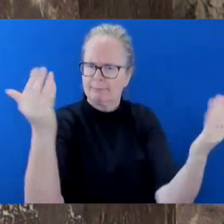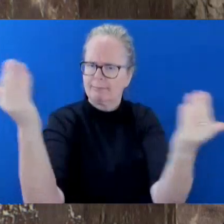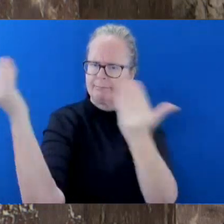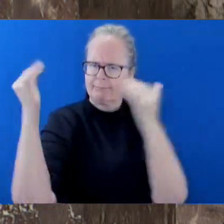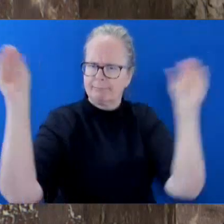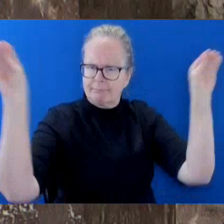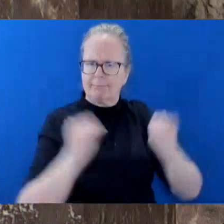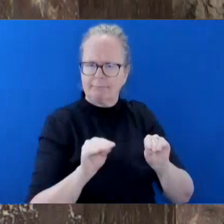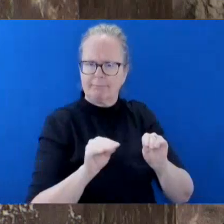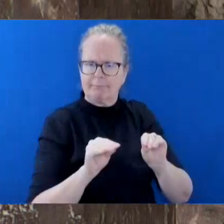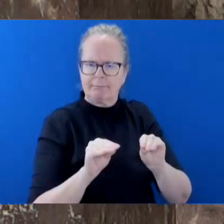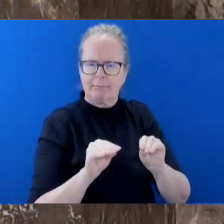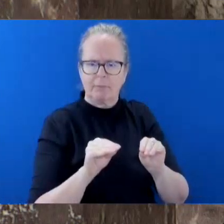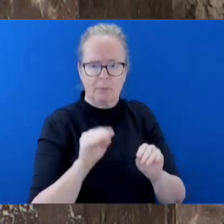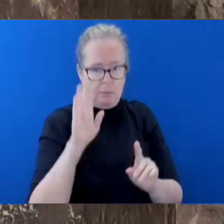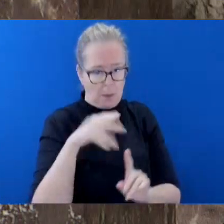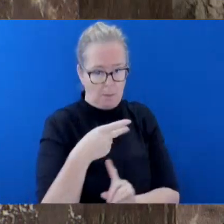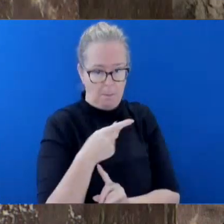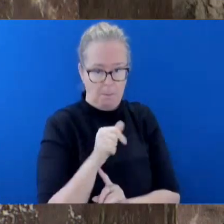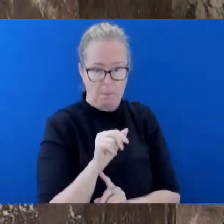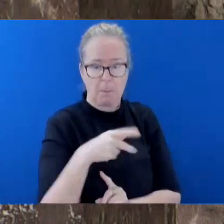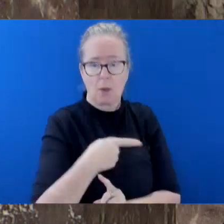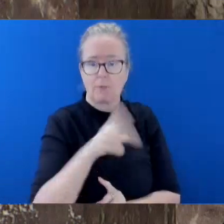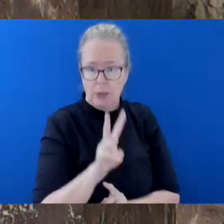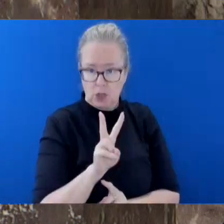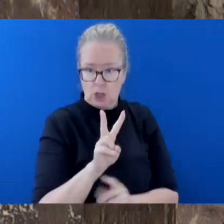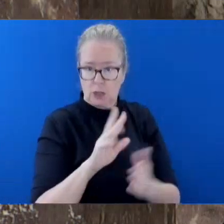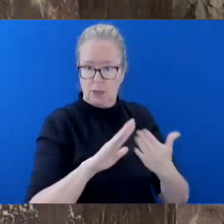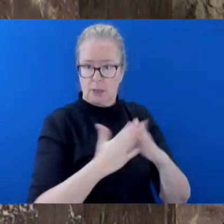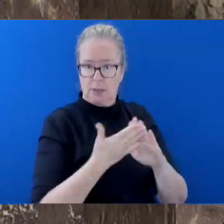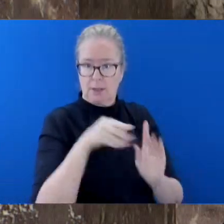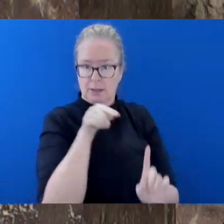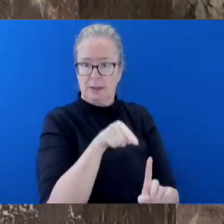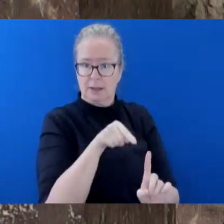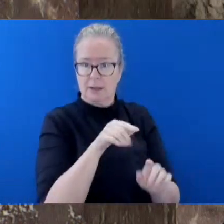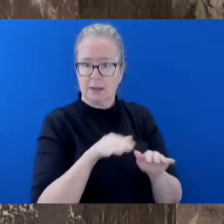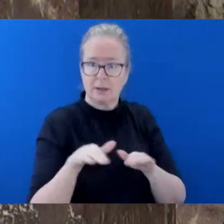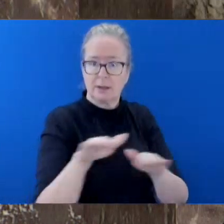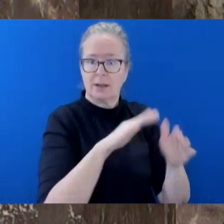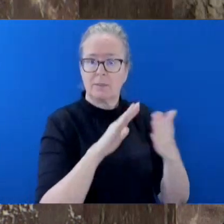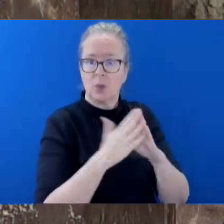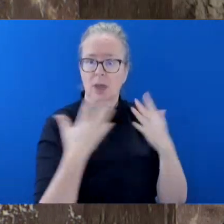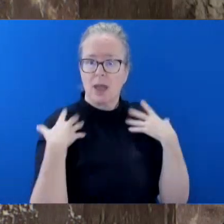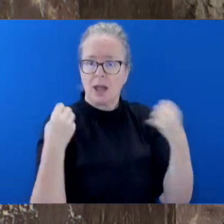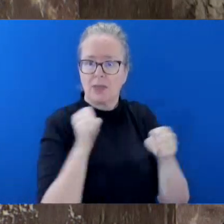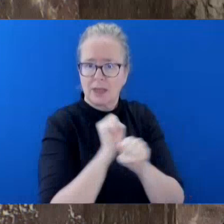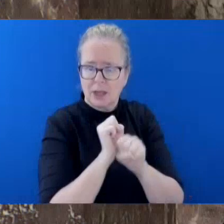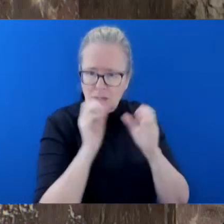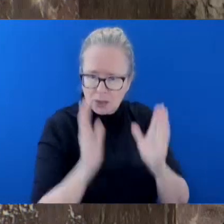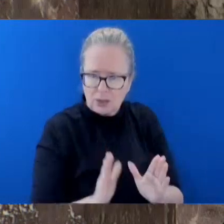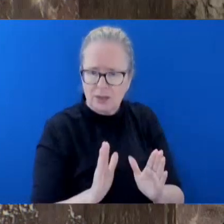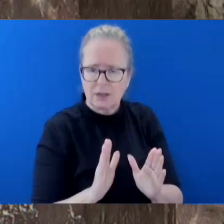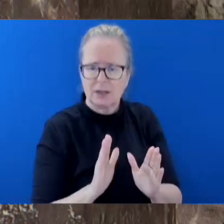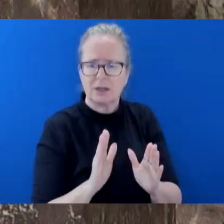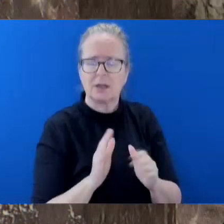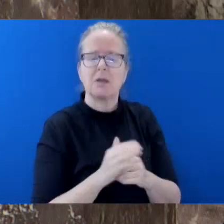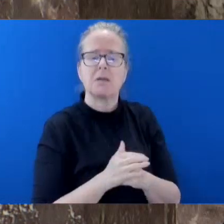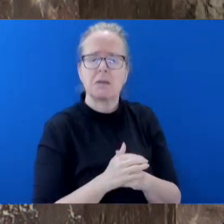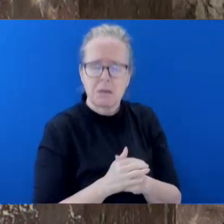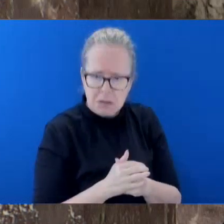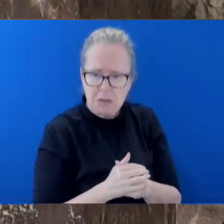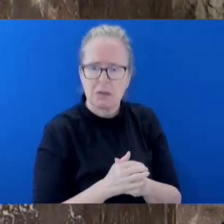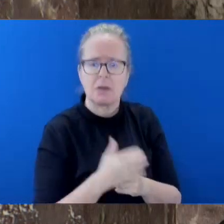workers, etc. Now, the member also, I appreciate acknowledging that my staff have been working closely with him,